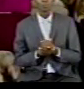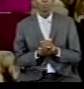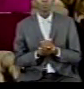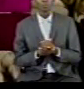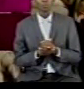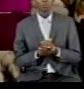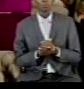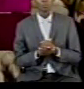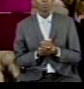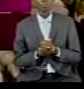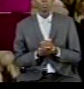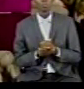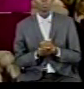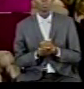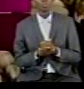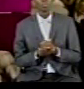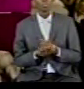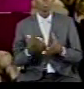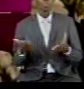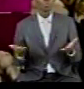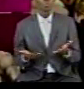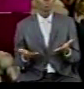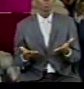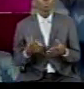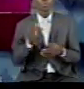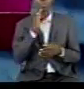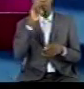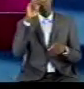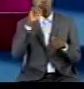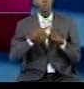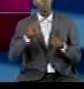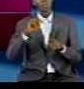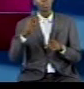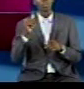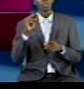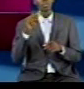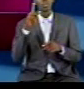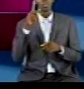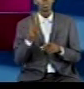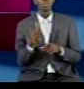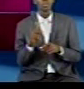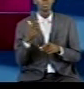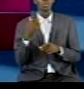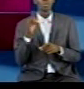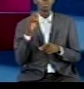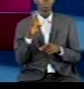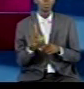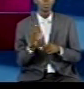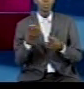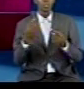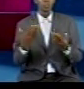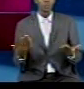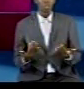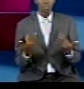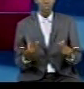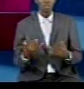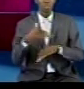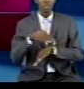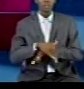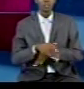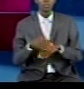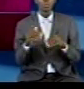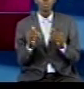Here with me is Brother Thank God Amadi. He came here this night with 3 week